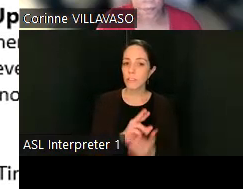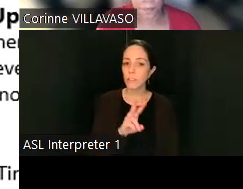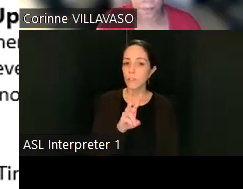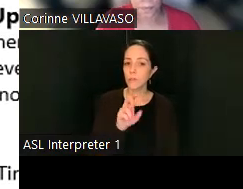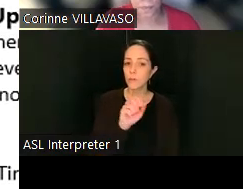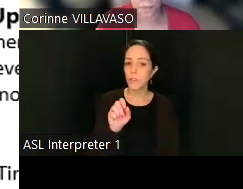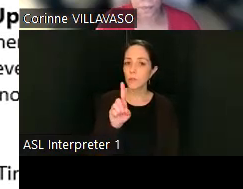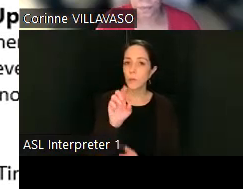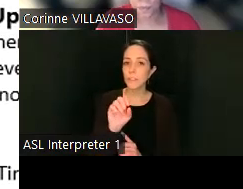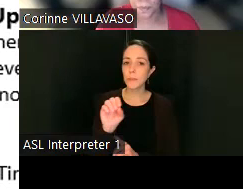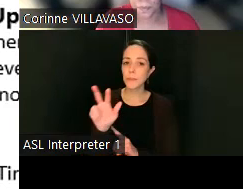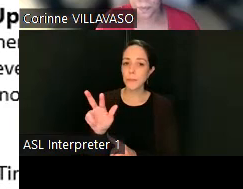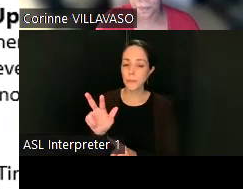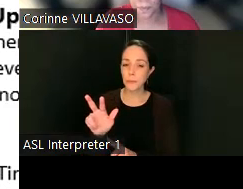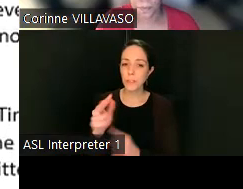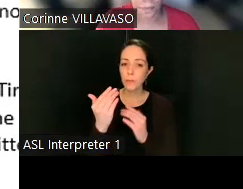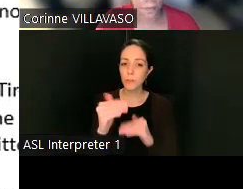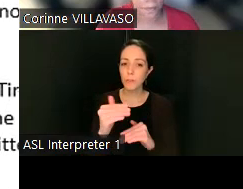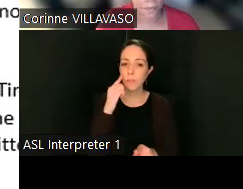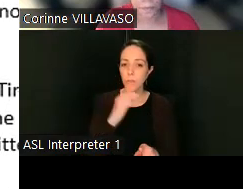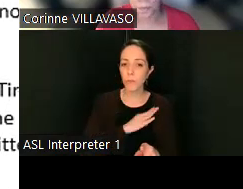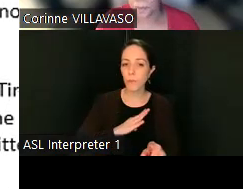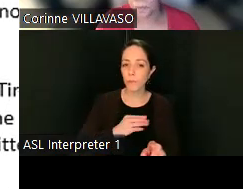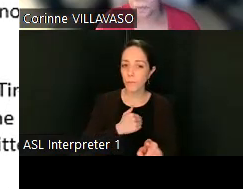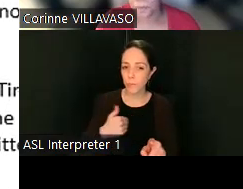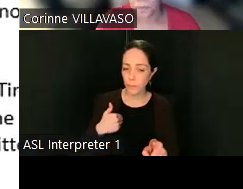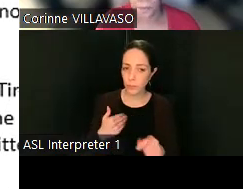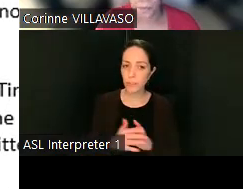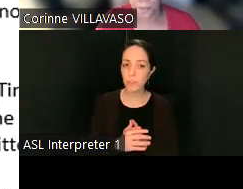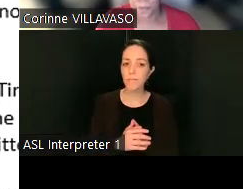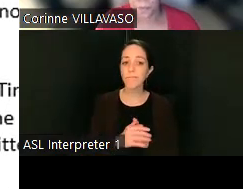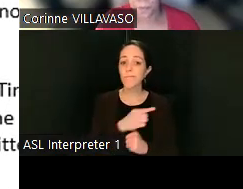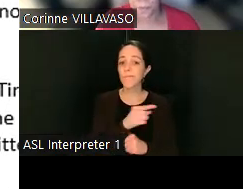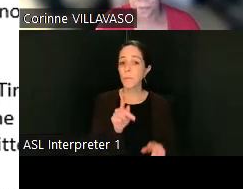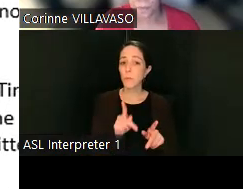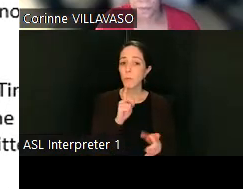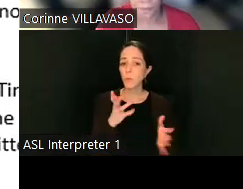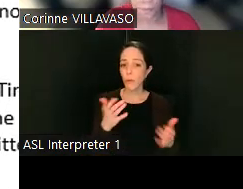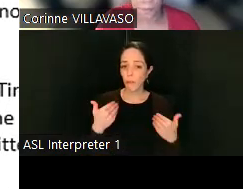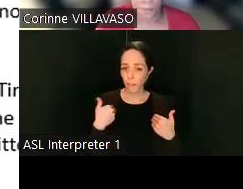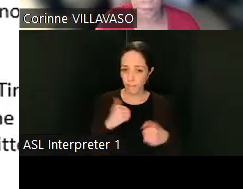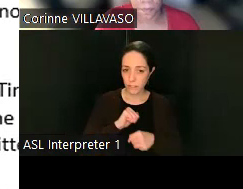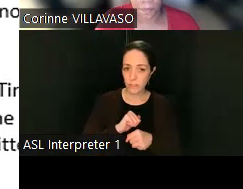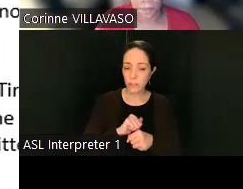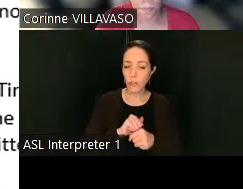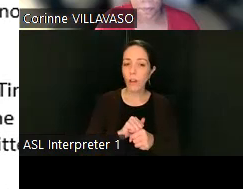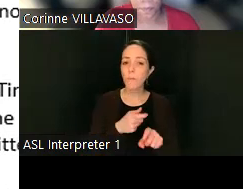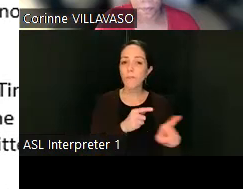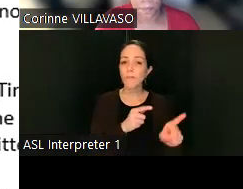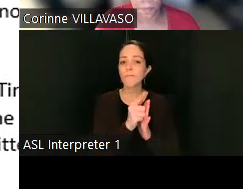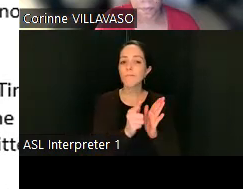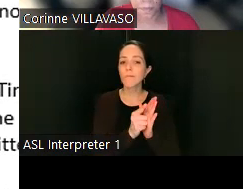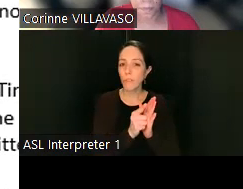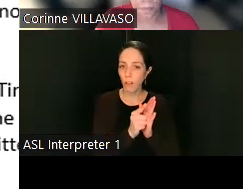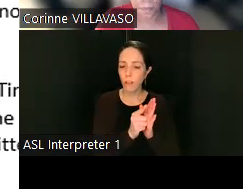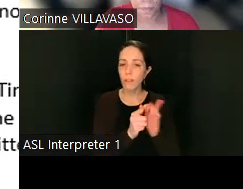2-1003, restrictions on board membership. People currently employed by a law enforcement agency and their immediate